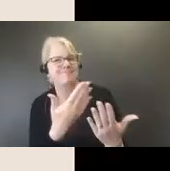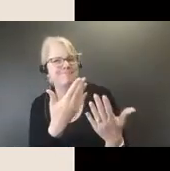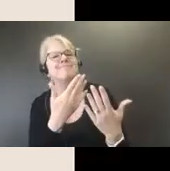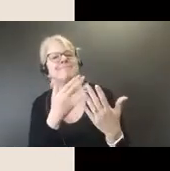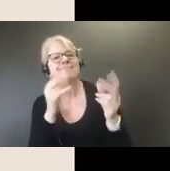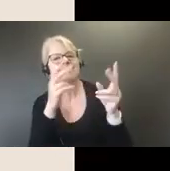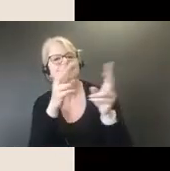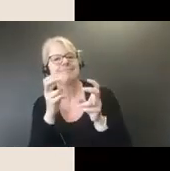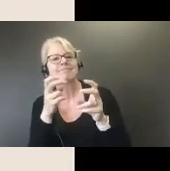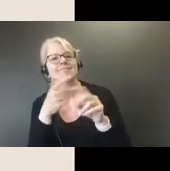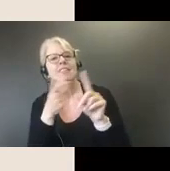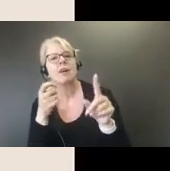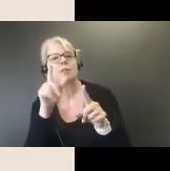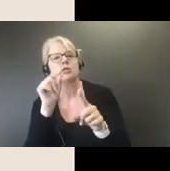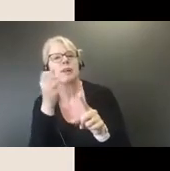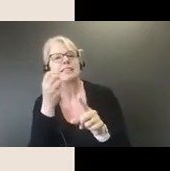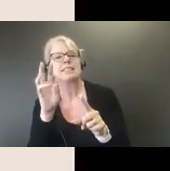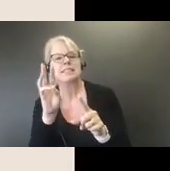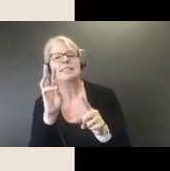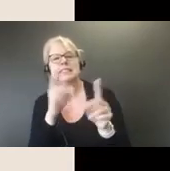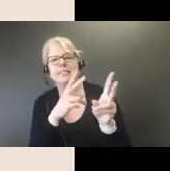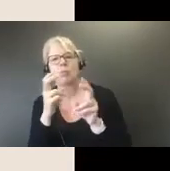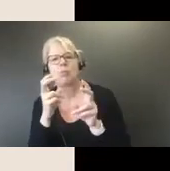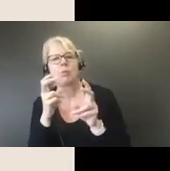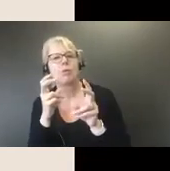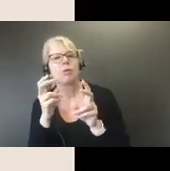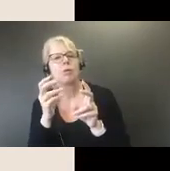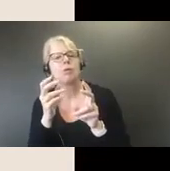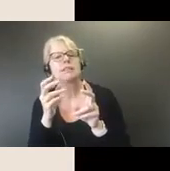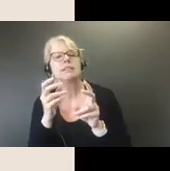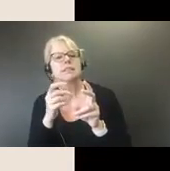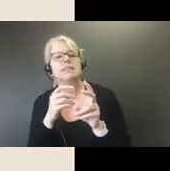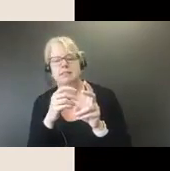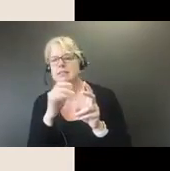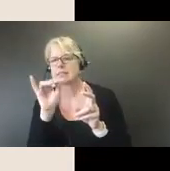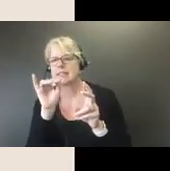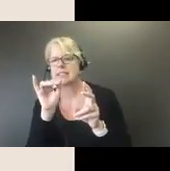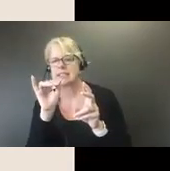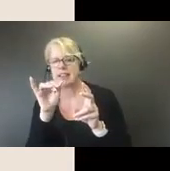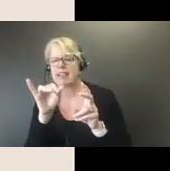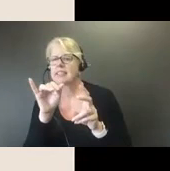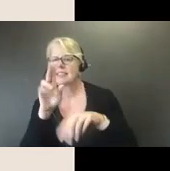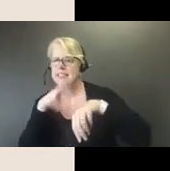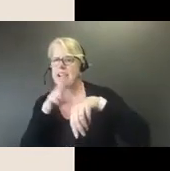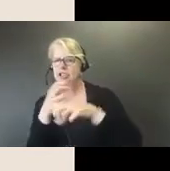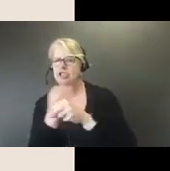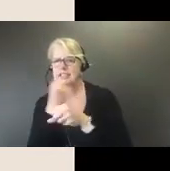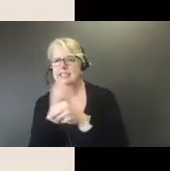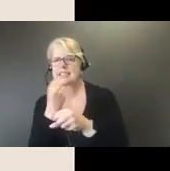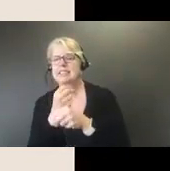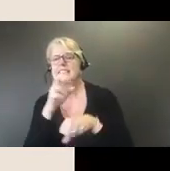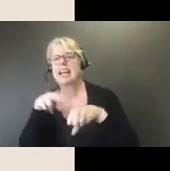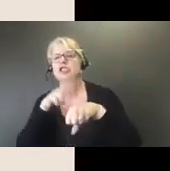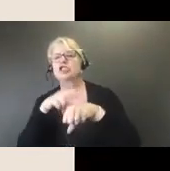where I took it, 2016 quote. It's the one before, I guess. But yeah, that's on the National Seniors